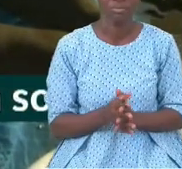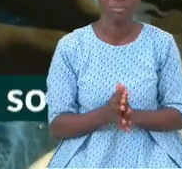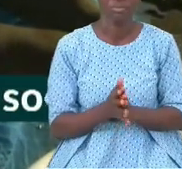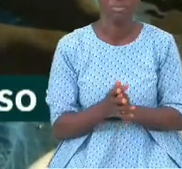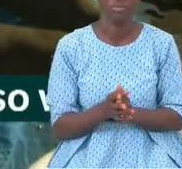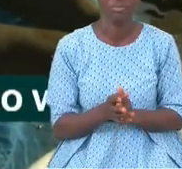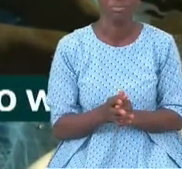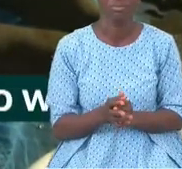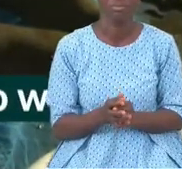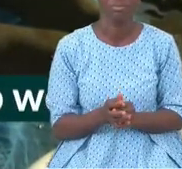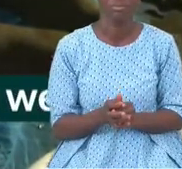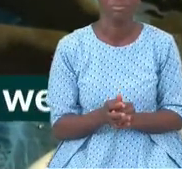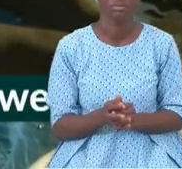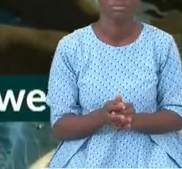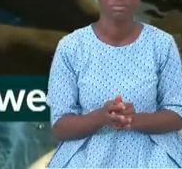with the people, counselors.